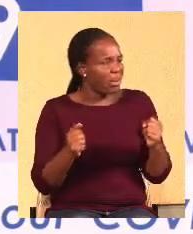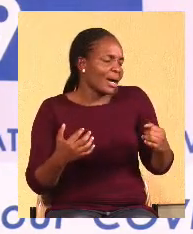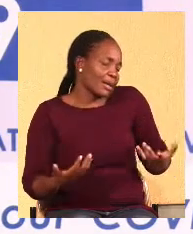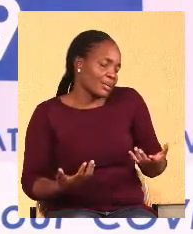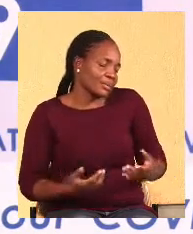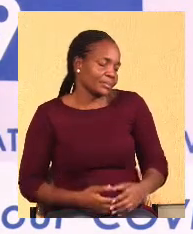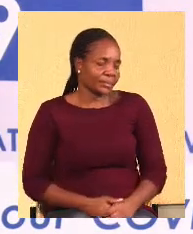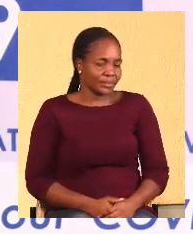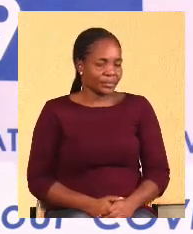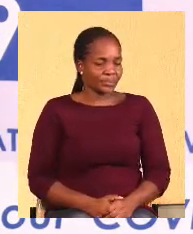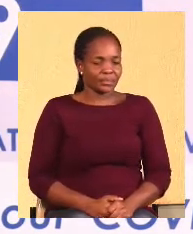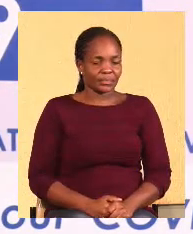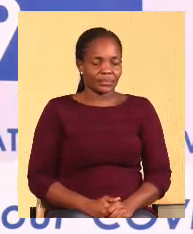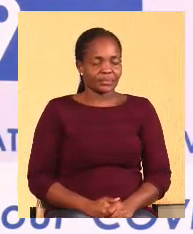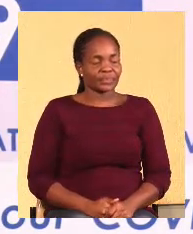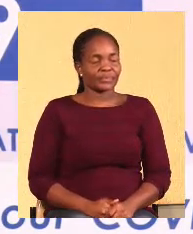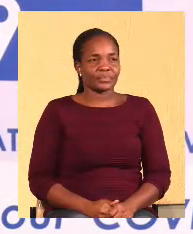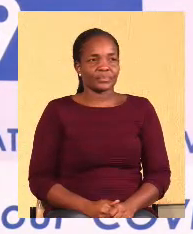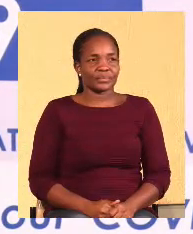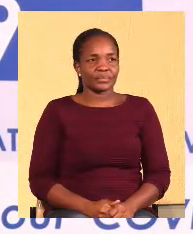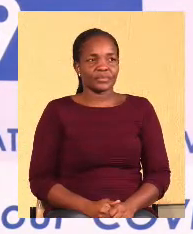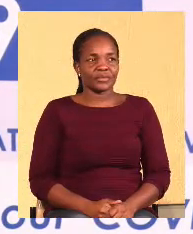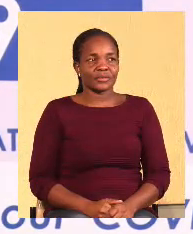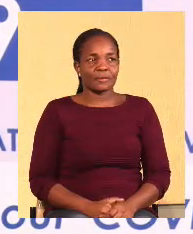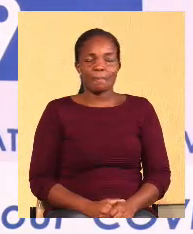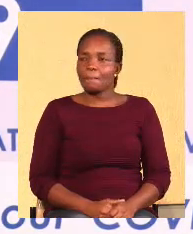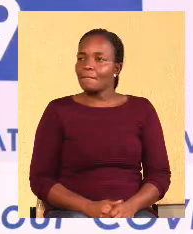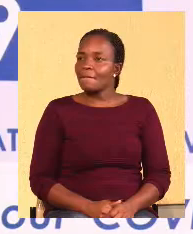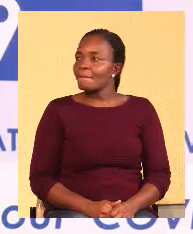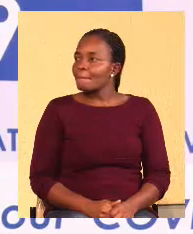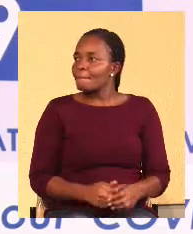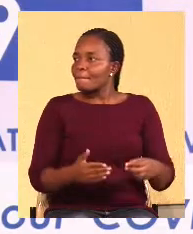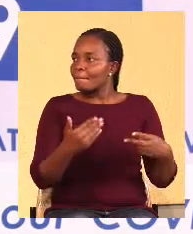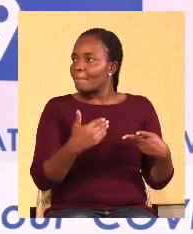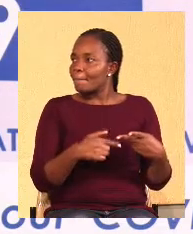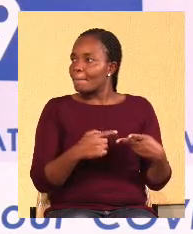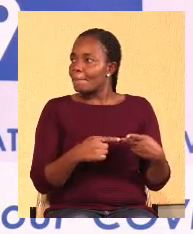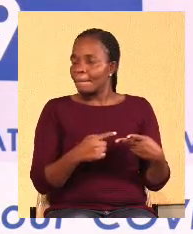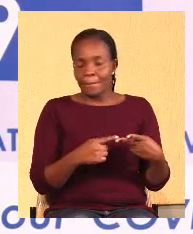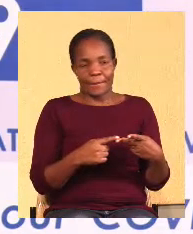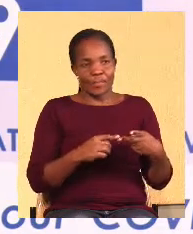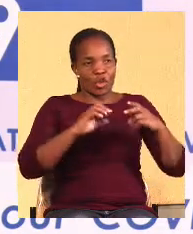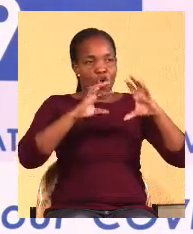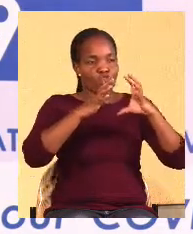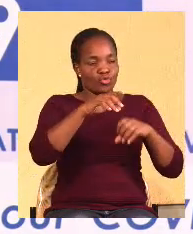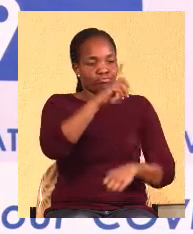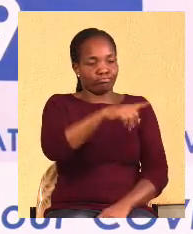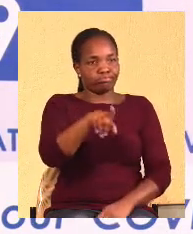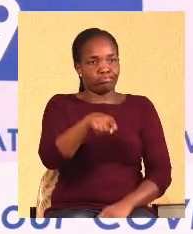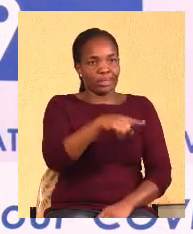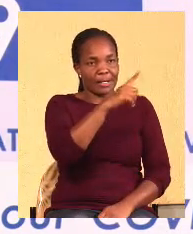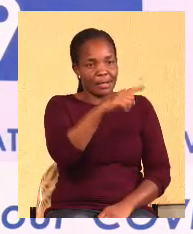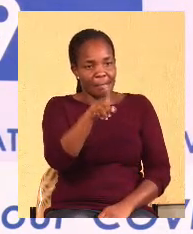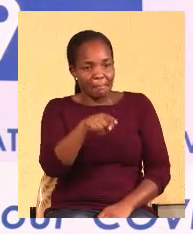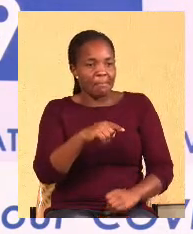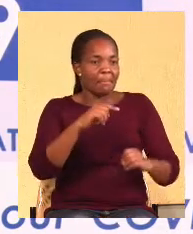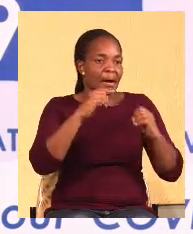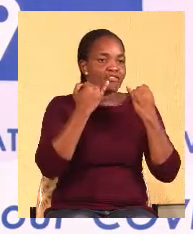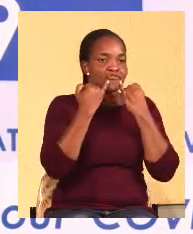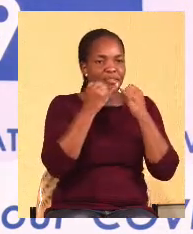and explain how Parliament would operate under those circumstances. The other one is around fake news, and it's quite a